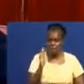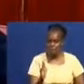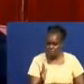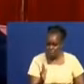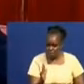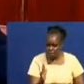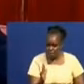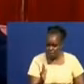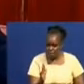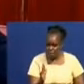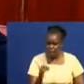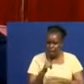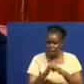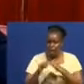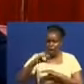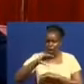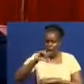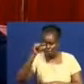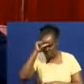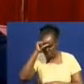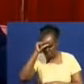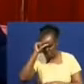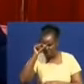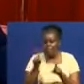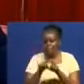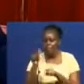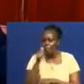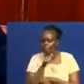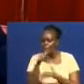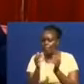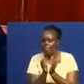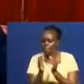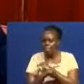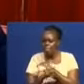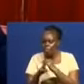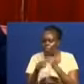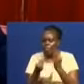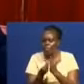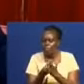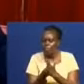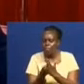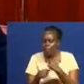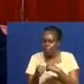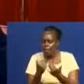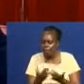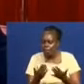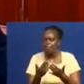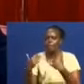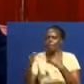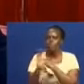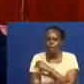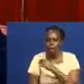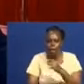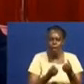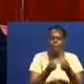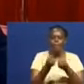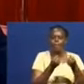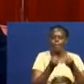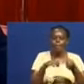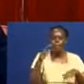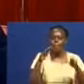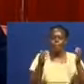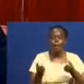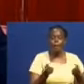governors running county governments as if they are private companies where they are stealing money, buying properties abroad, driving such